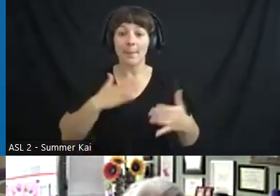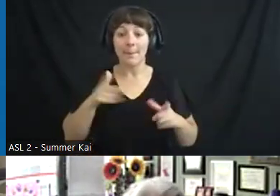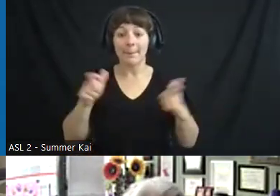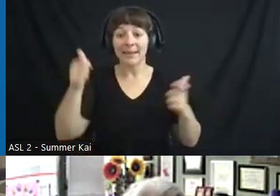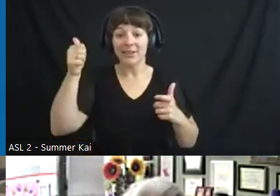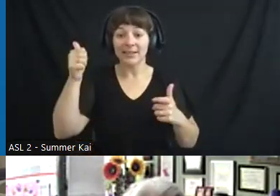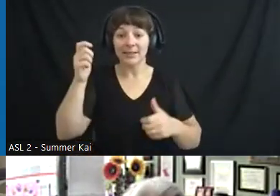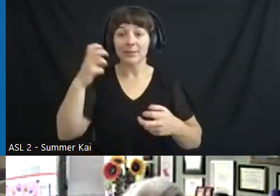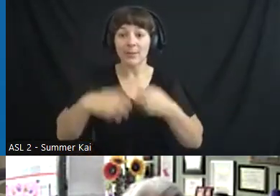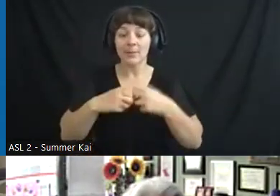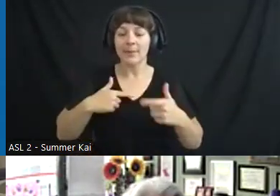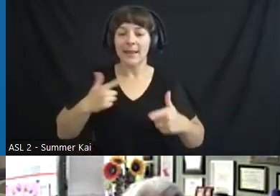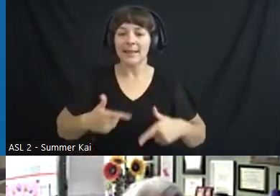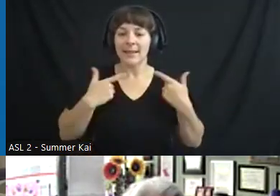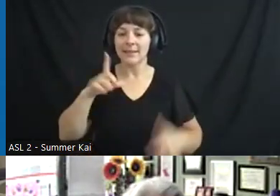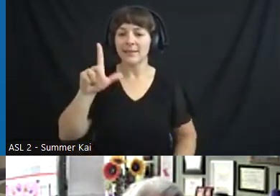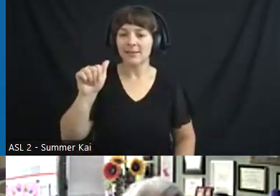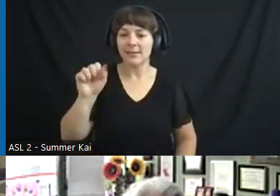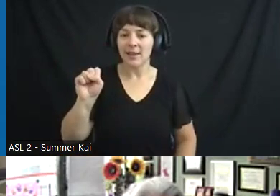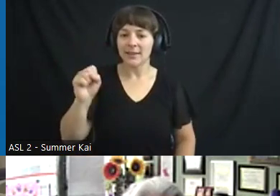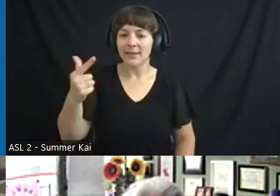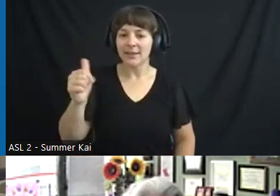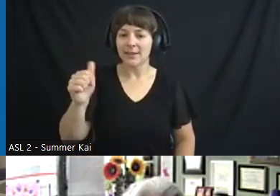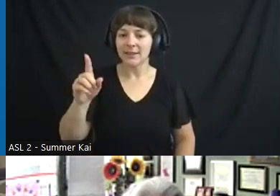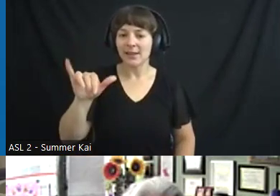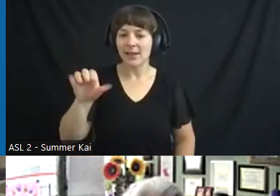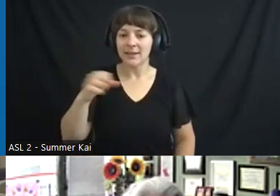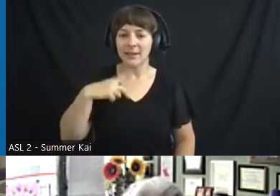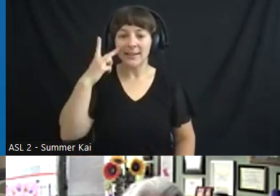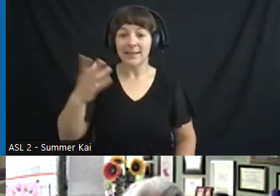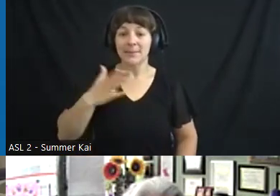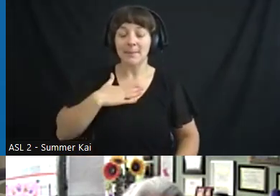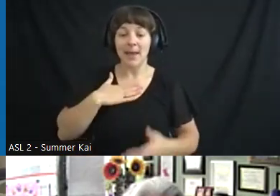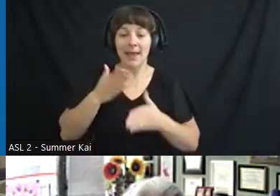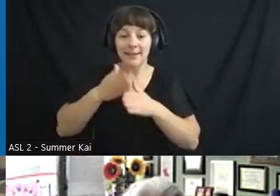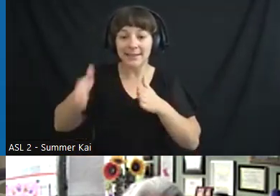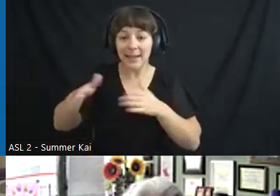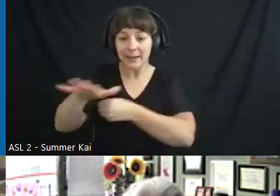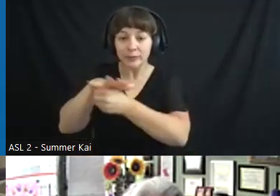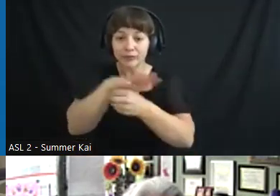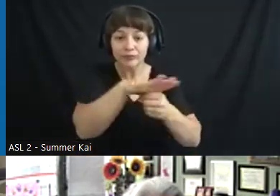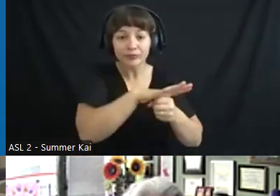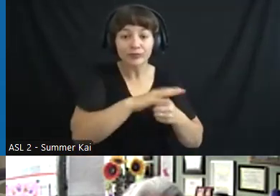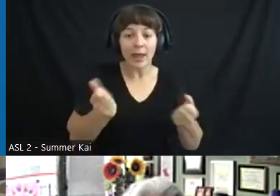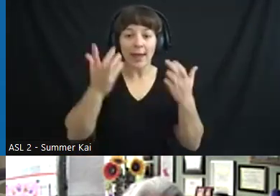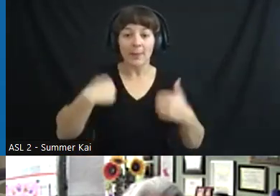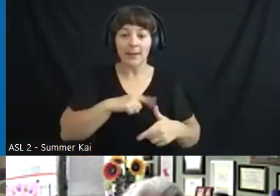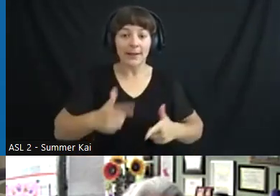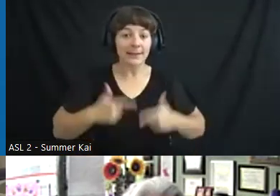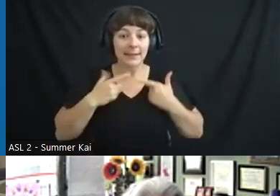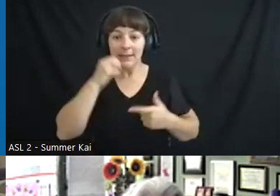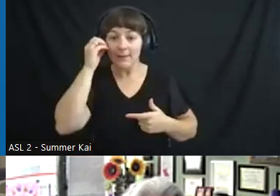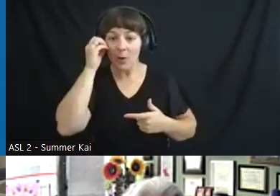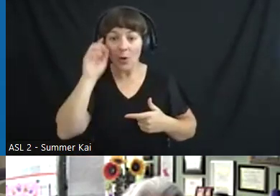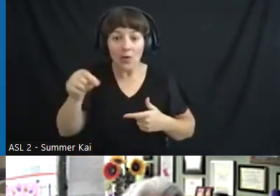live in Los Gatos. I look at my own neighborhood, how many of us are living in these homes. We have 3 or